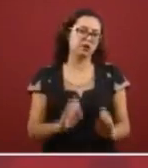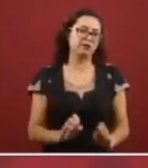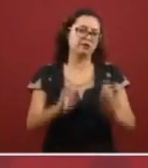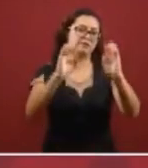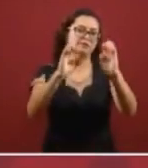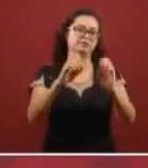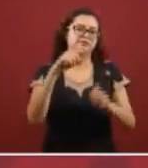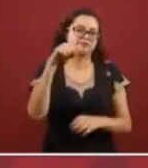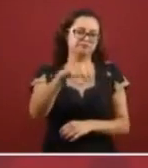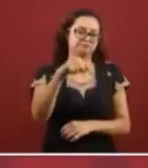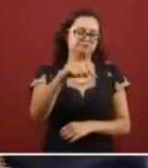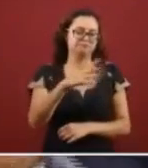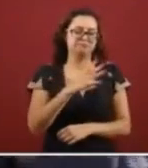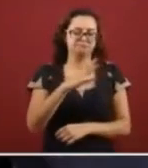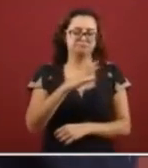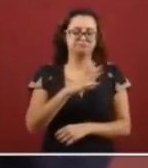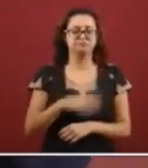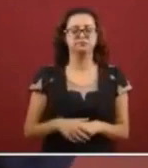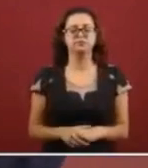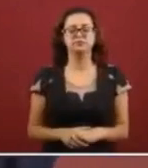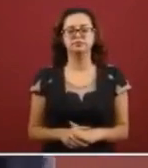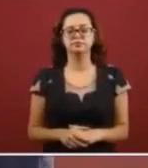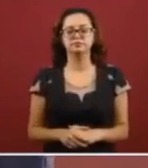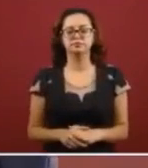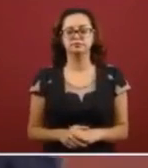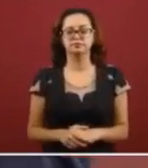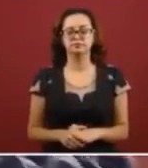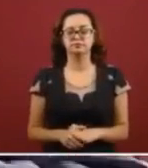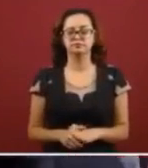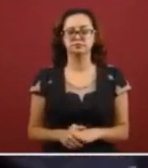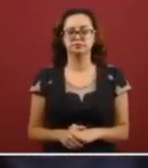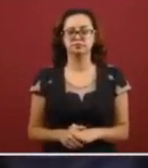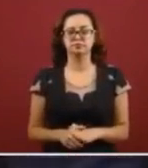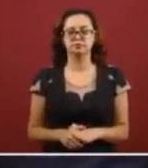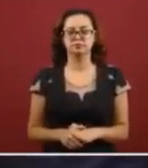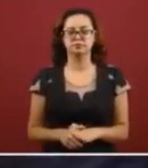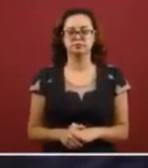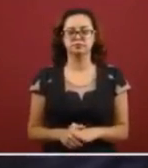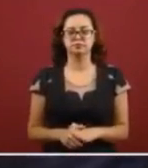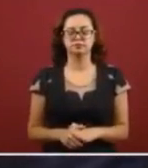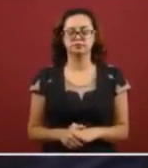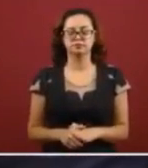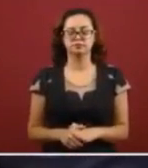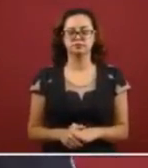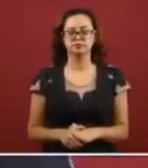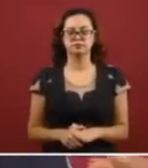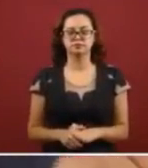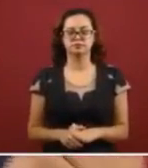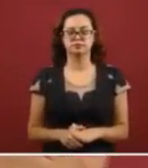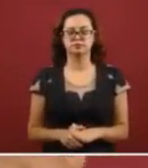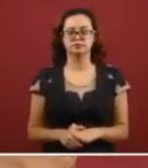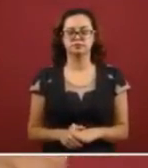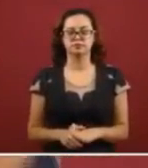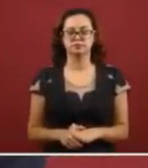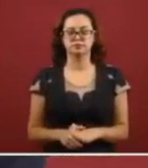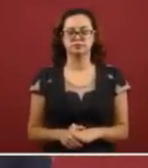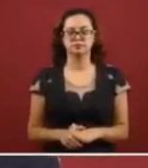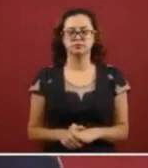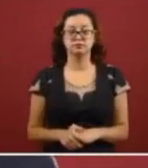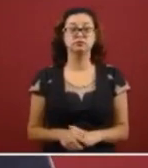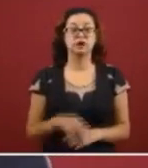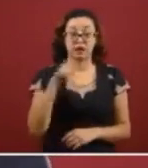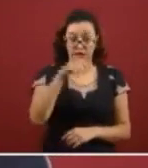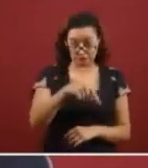they will have branches from this bank. And in those towns, llegan